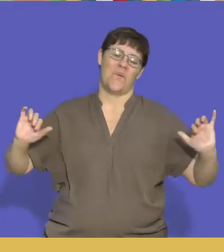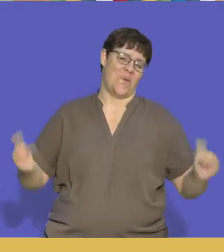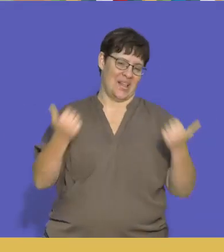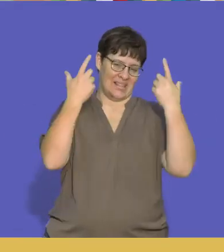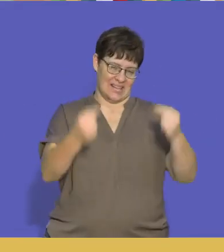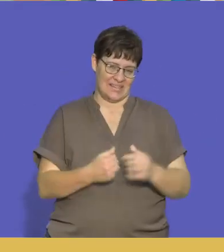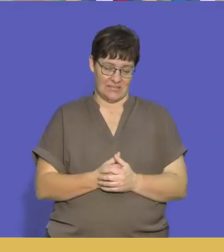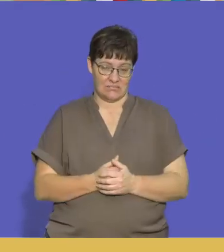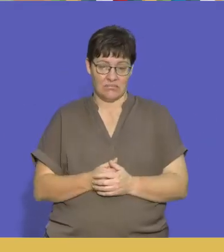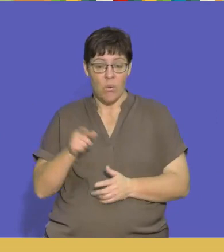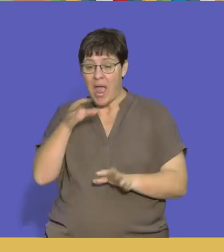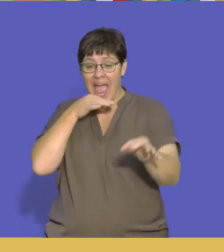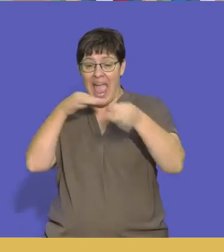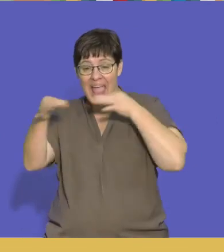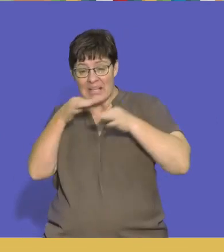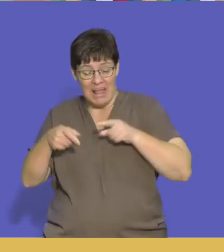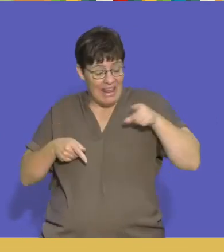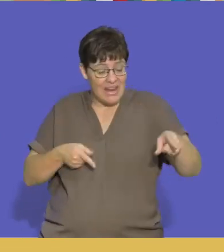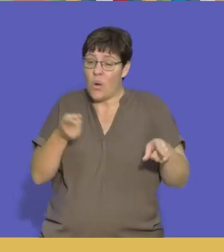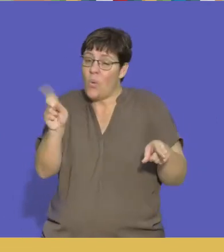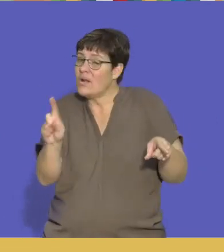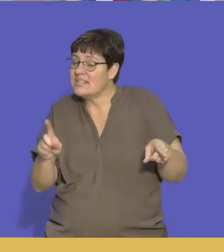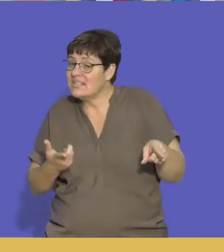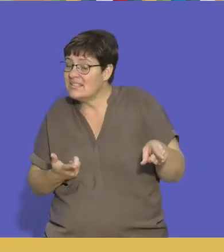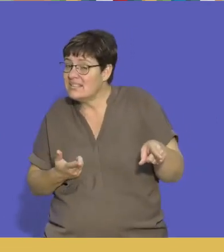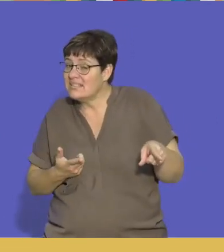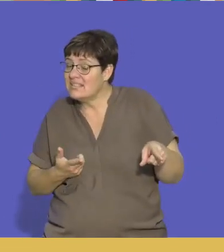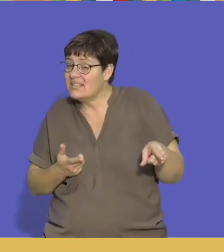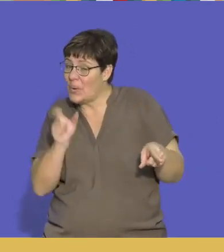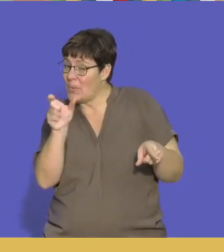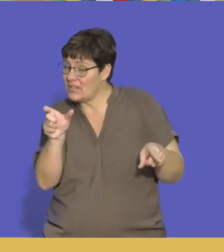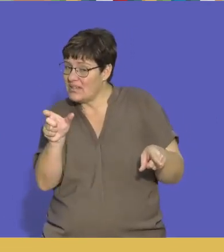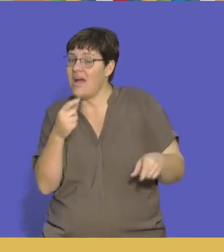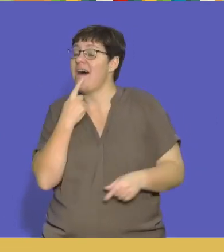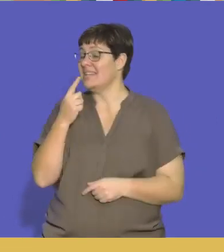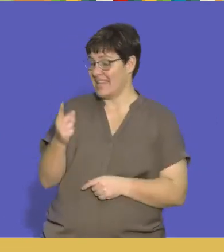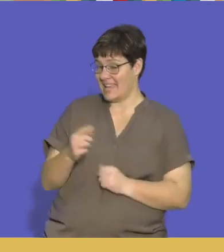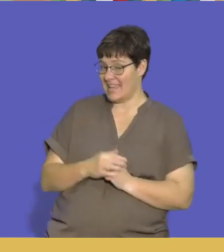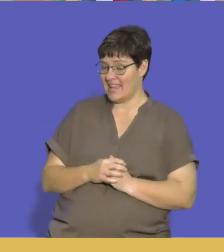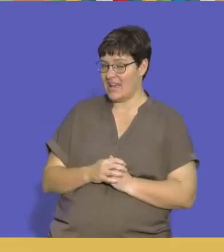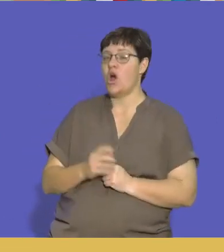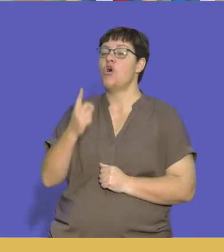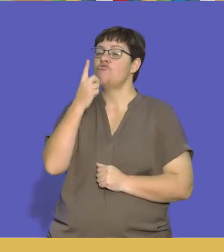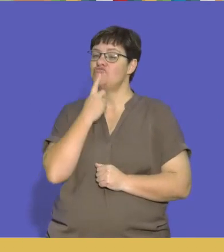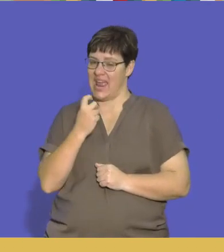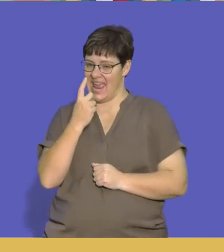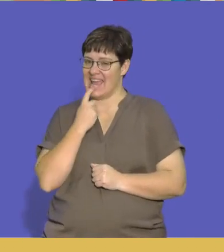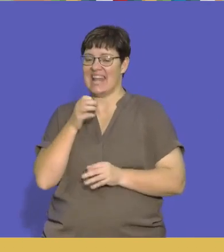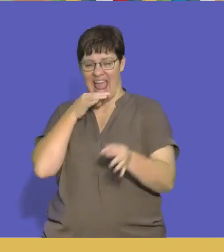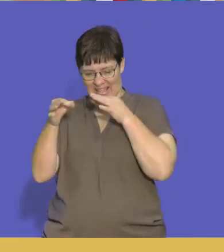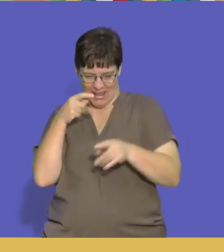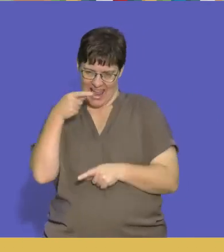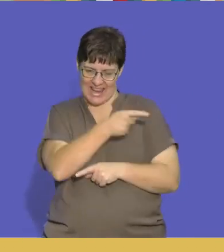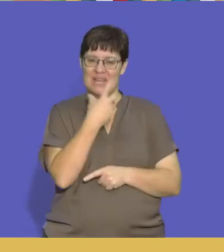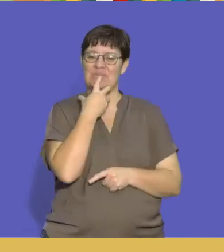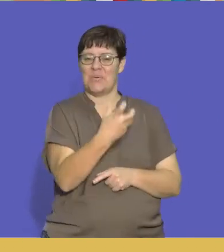So good! Now which word describes tomatoes? You say, red describes